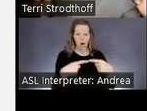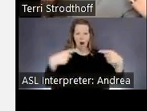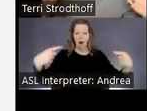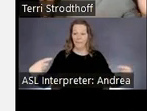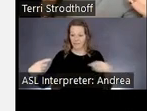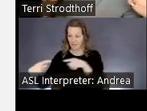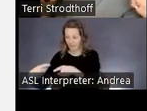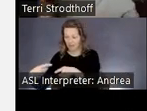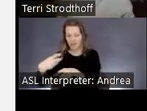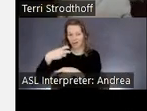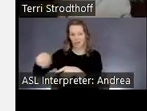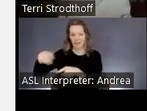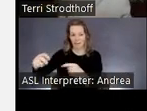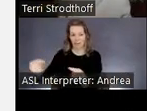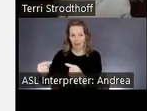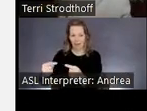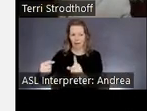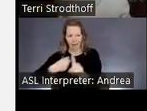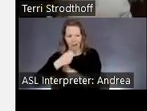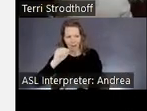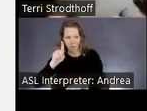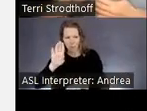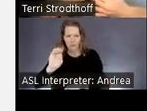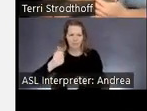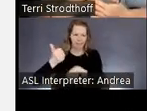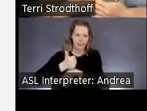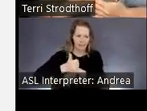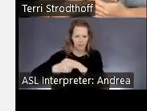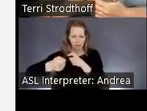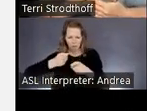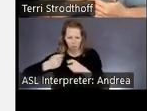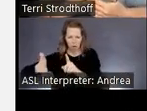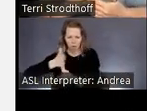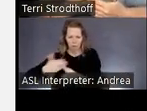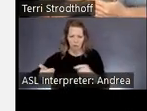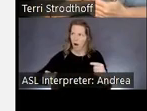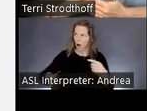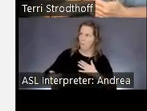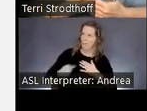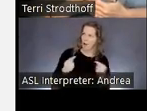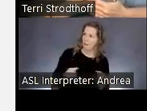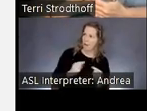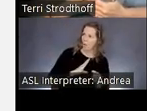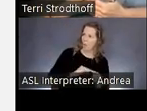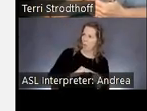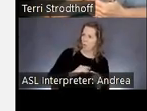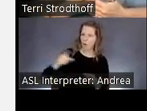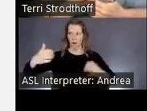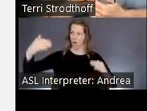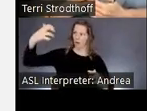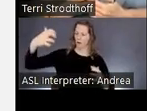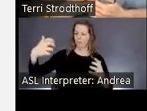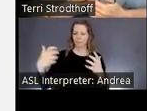pain, abusive, battering, coercive, controlling, is that person fits our trauma like a jigsaw puzzle